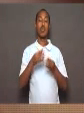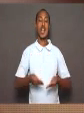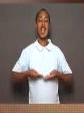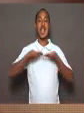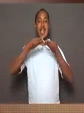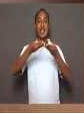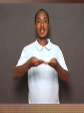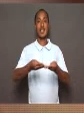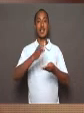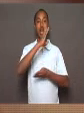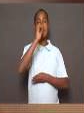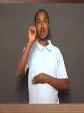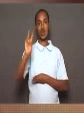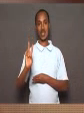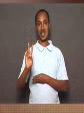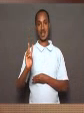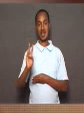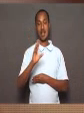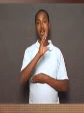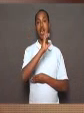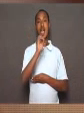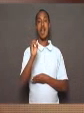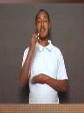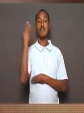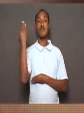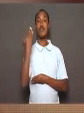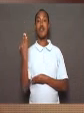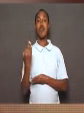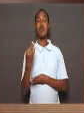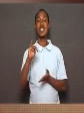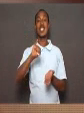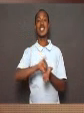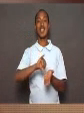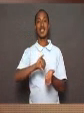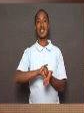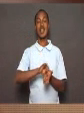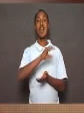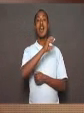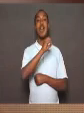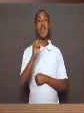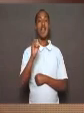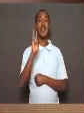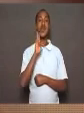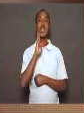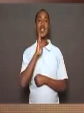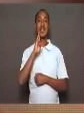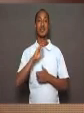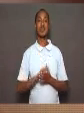release carbon dioxide and form salt and water.